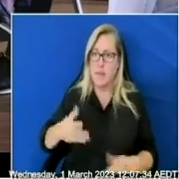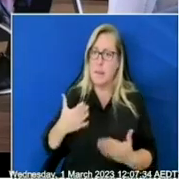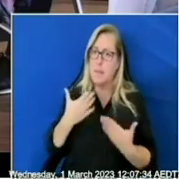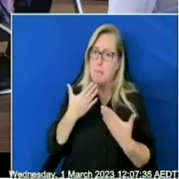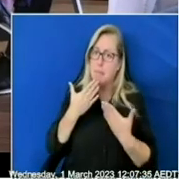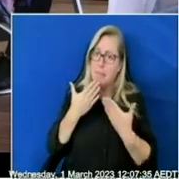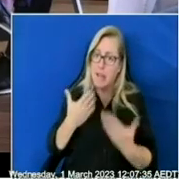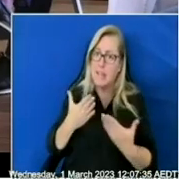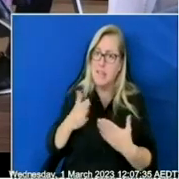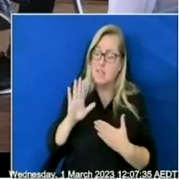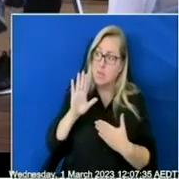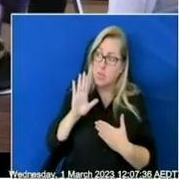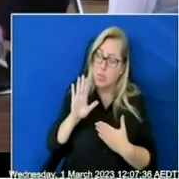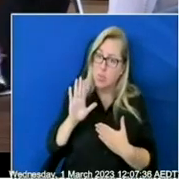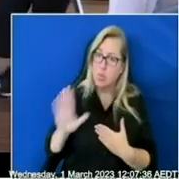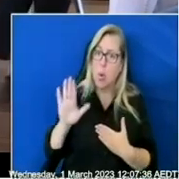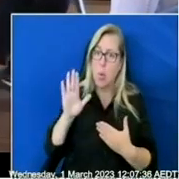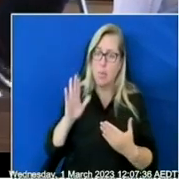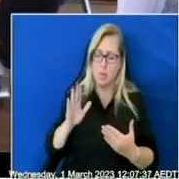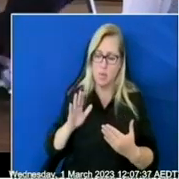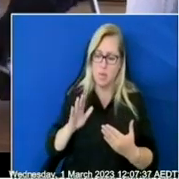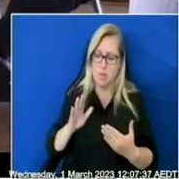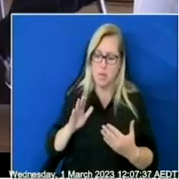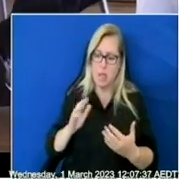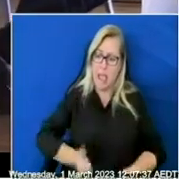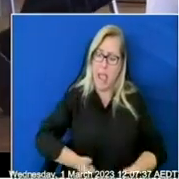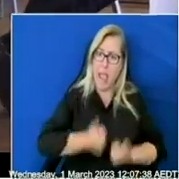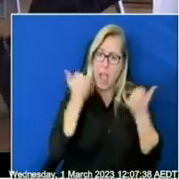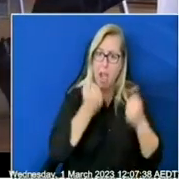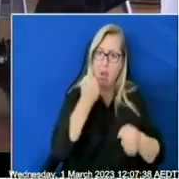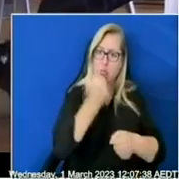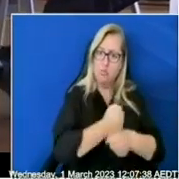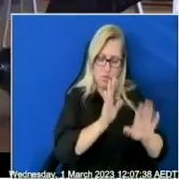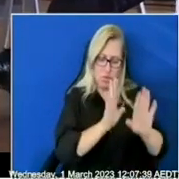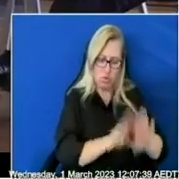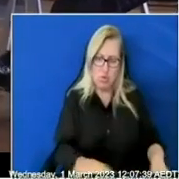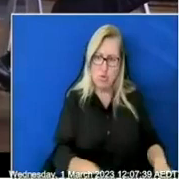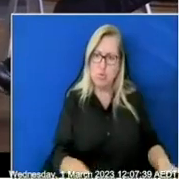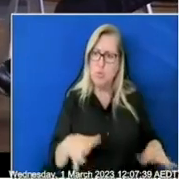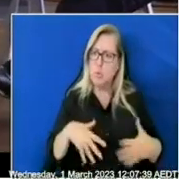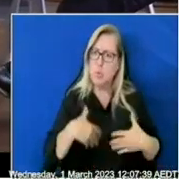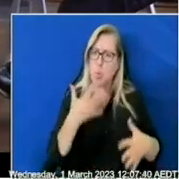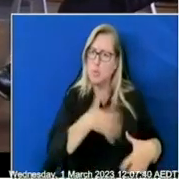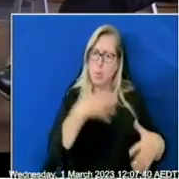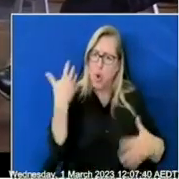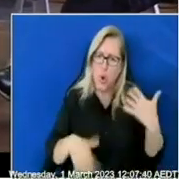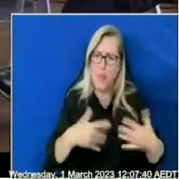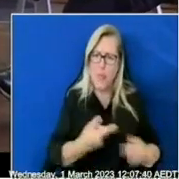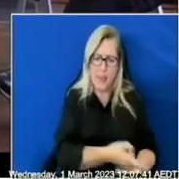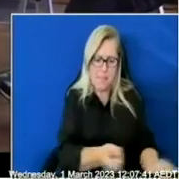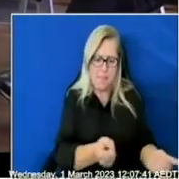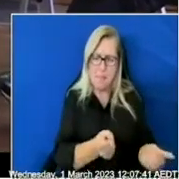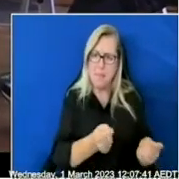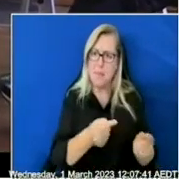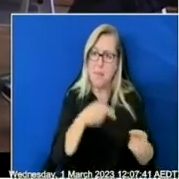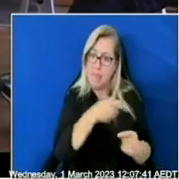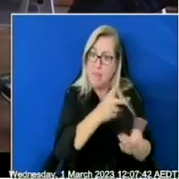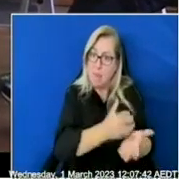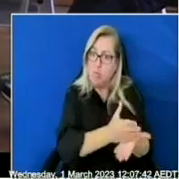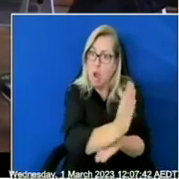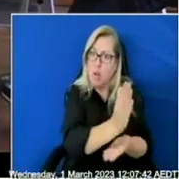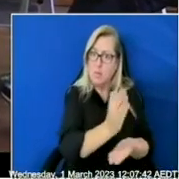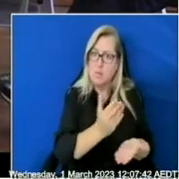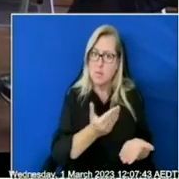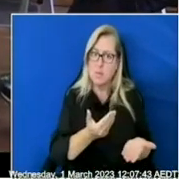right. We don't want to hurt them. Mm. And they have a right. And they do, they... But Joe, little